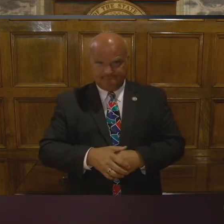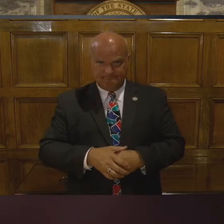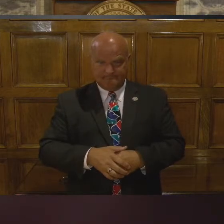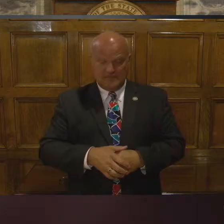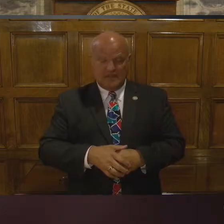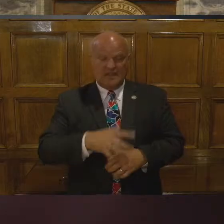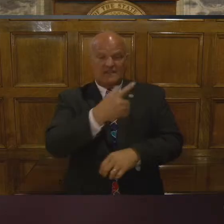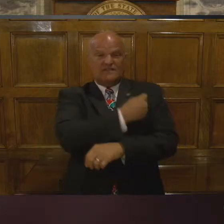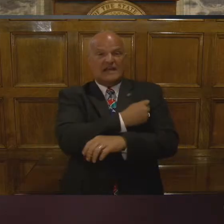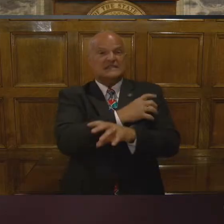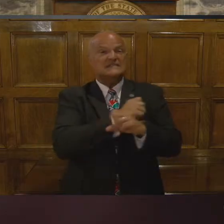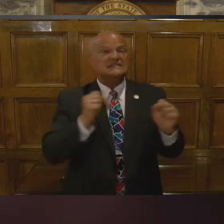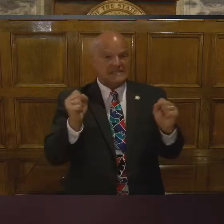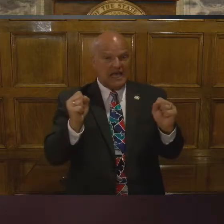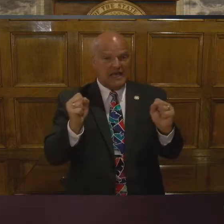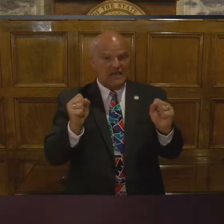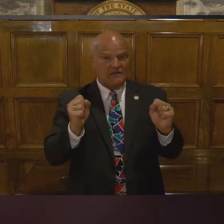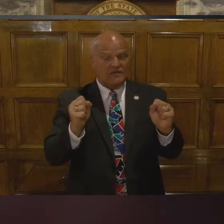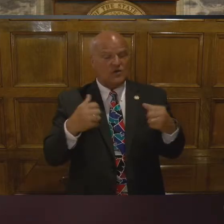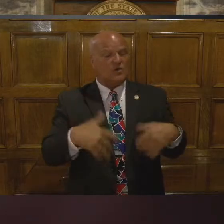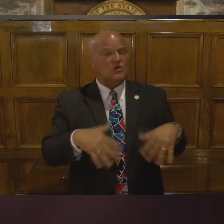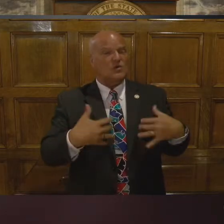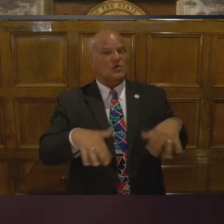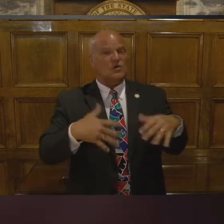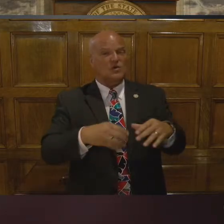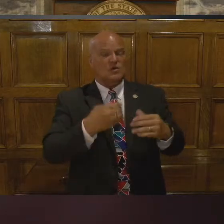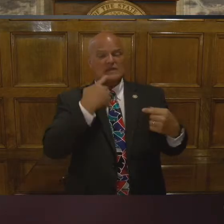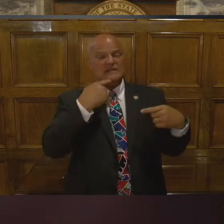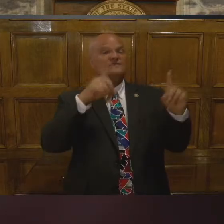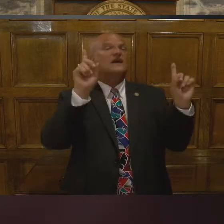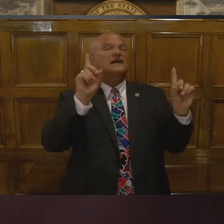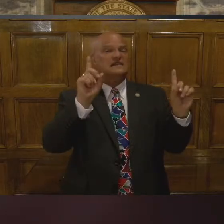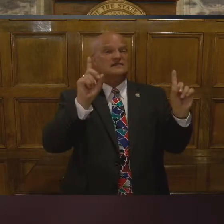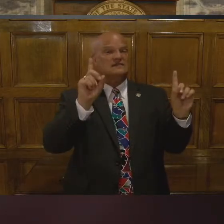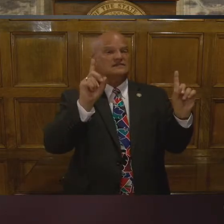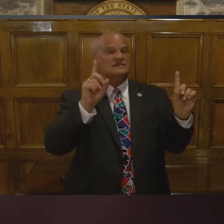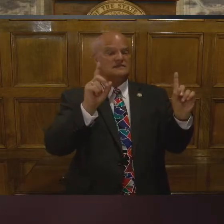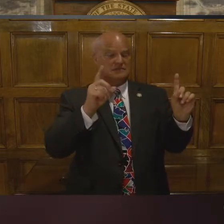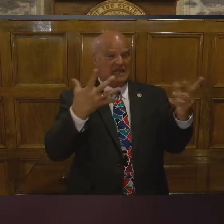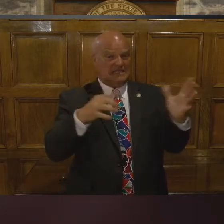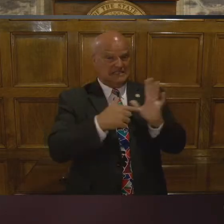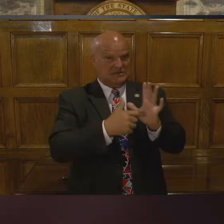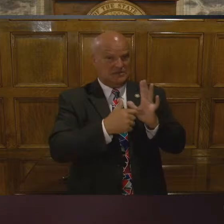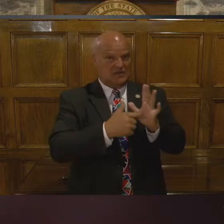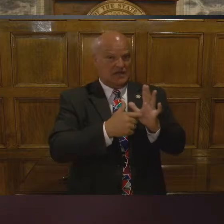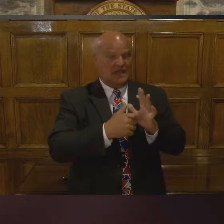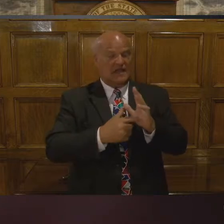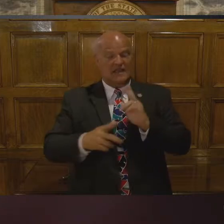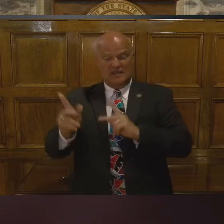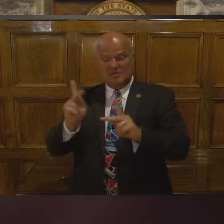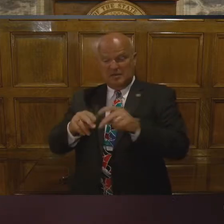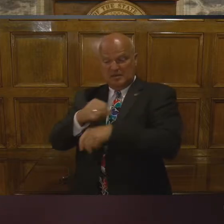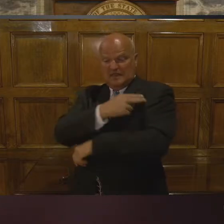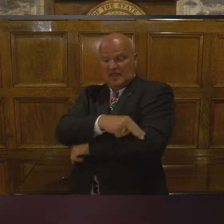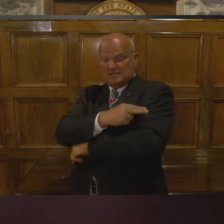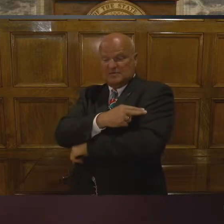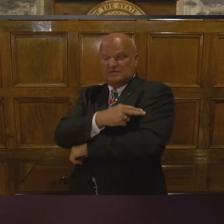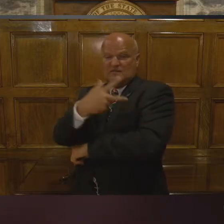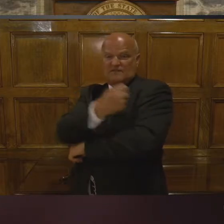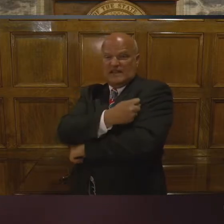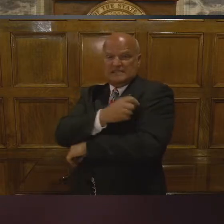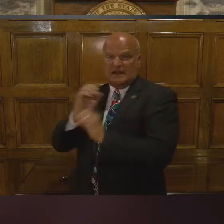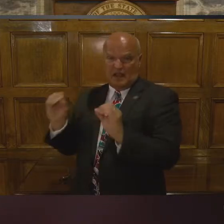is safe. The vaccine is extraordinarily effective, as these data demonstrate. And the vaccine, as